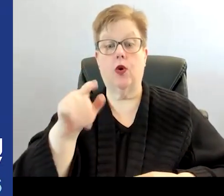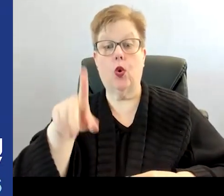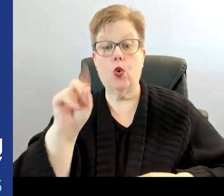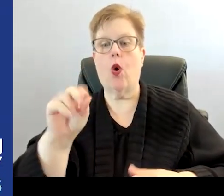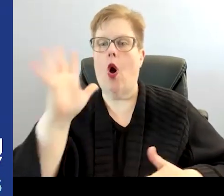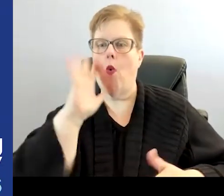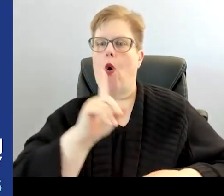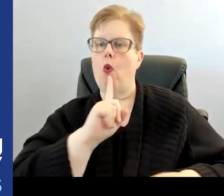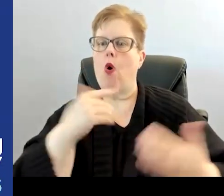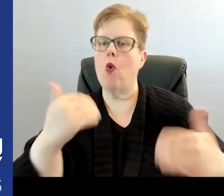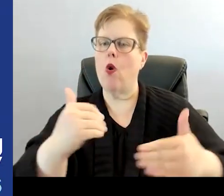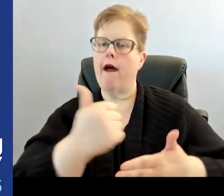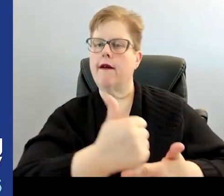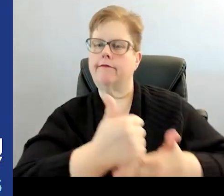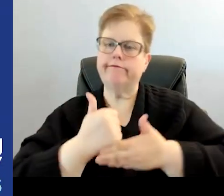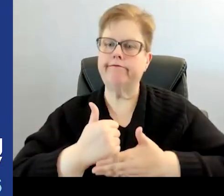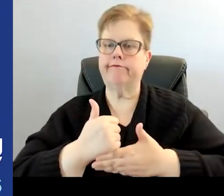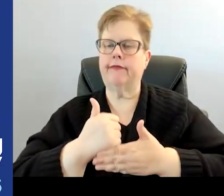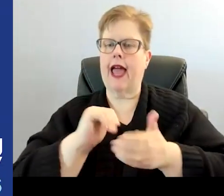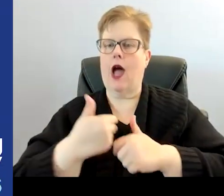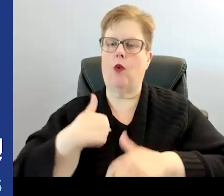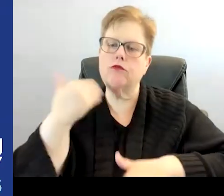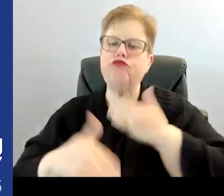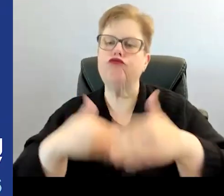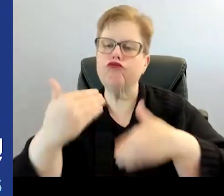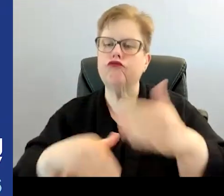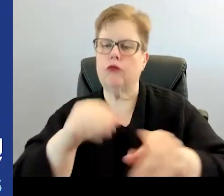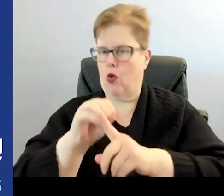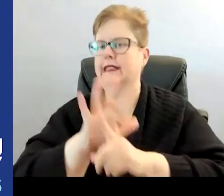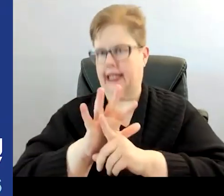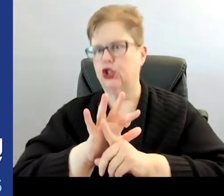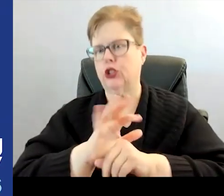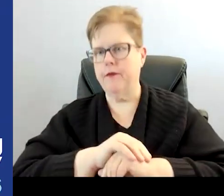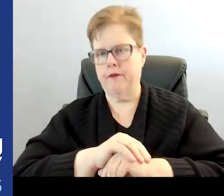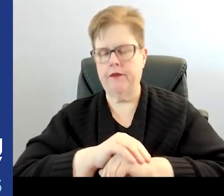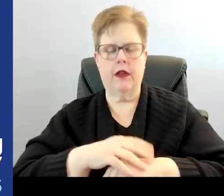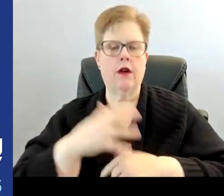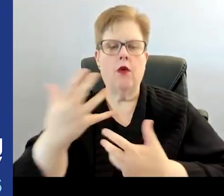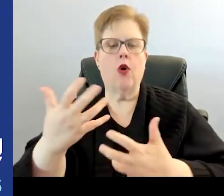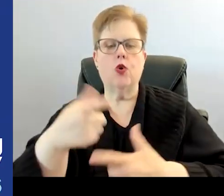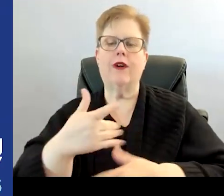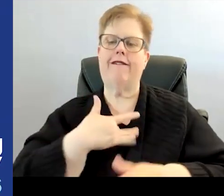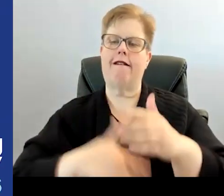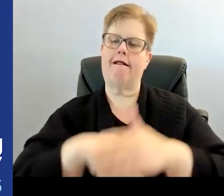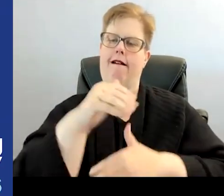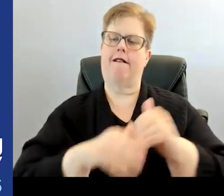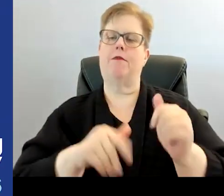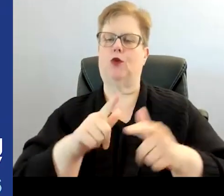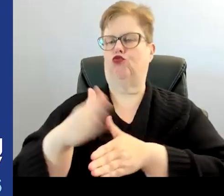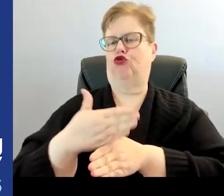to really influence how we move through this orientation session. So we hope that you feel comfortable